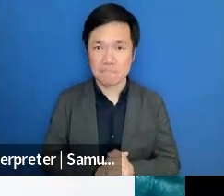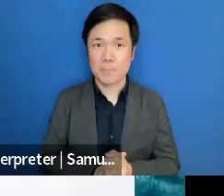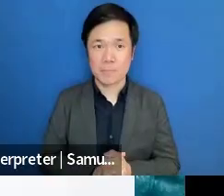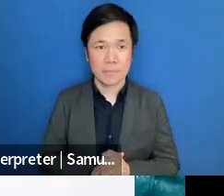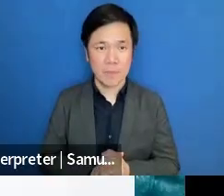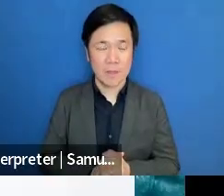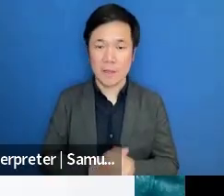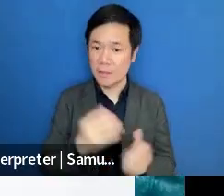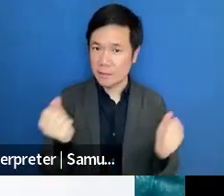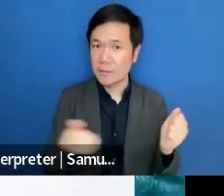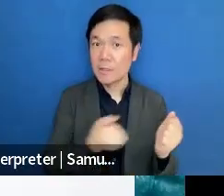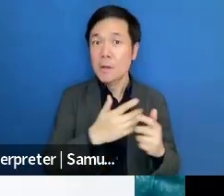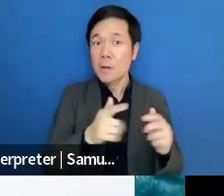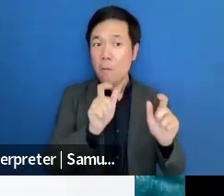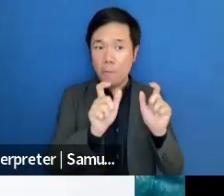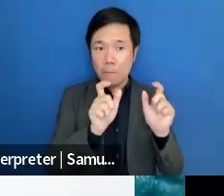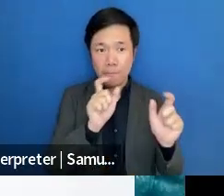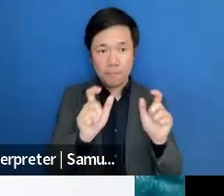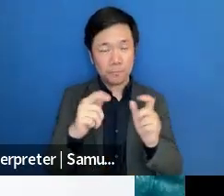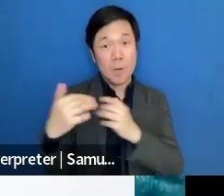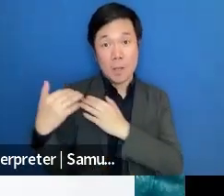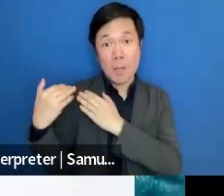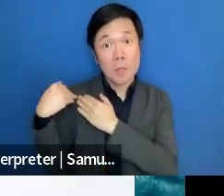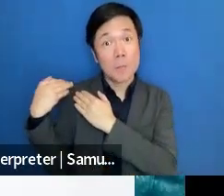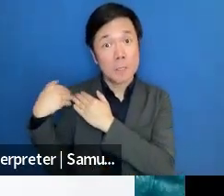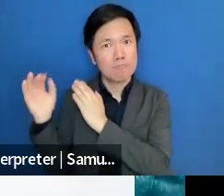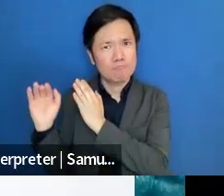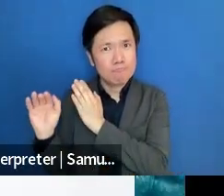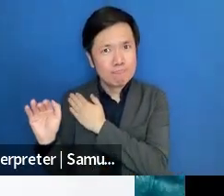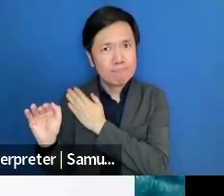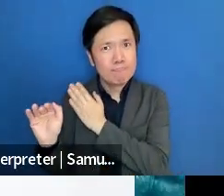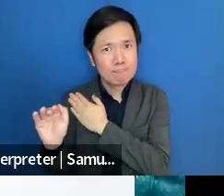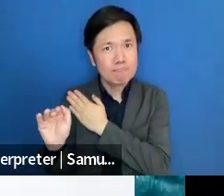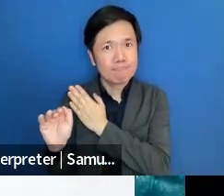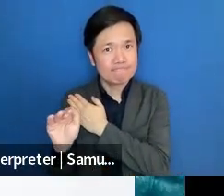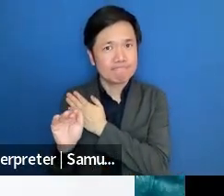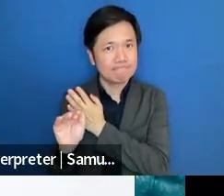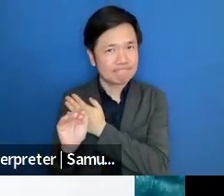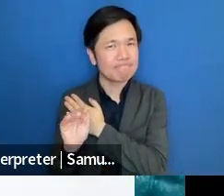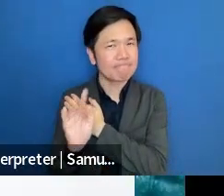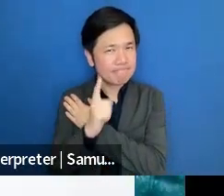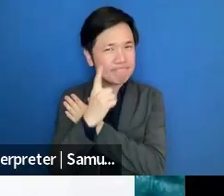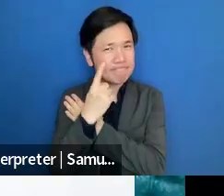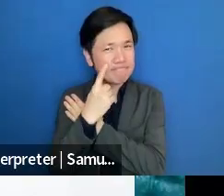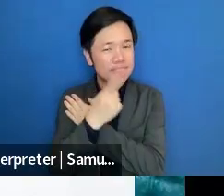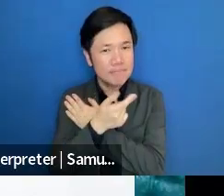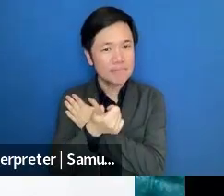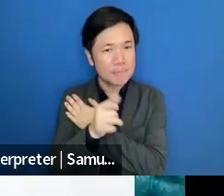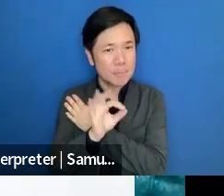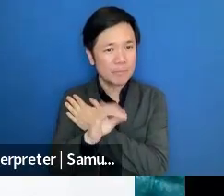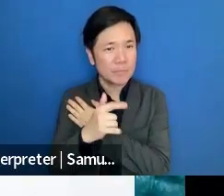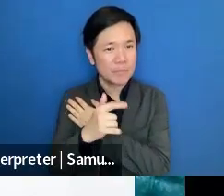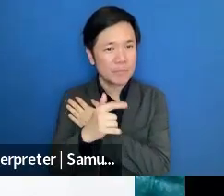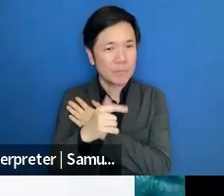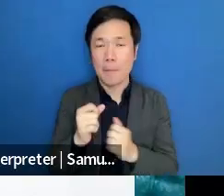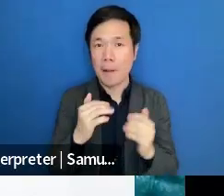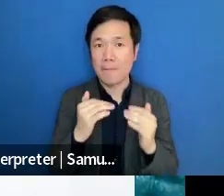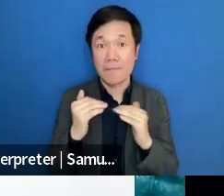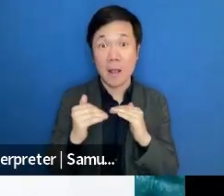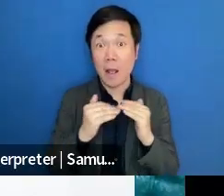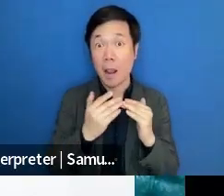A lot of accountability I see coming in. Equal, nimble and responsive